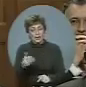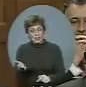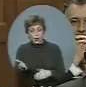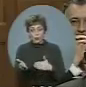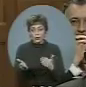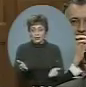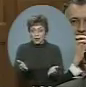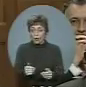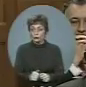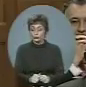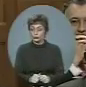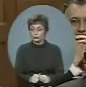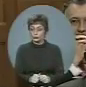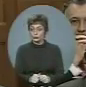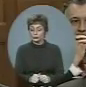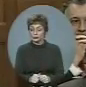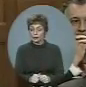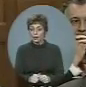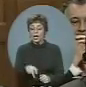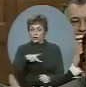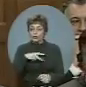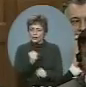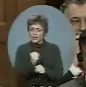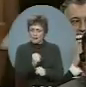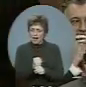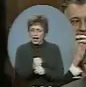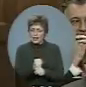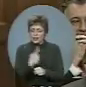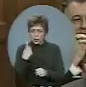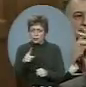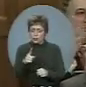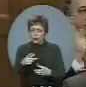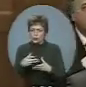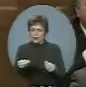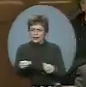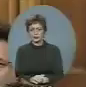Minister for Canada, not for partisanship, every day in this House, Mr. Speaker.